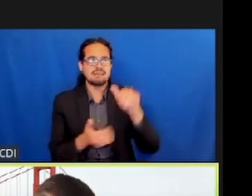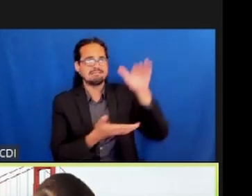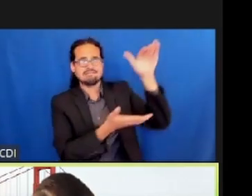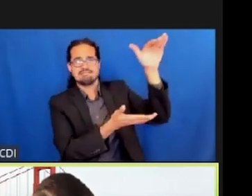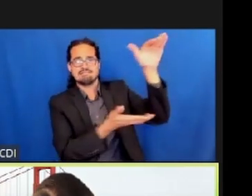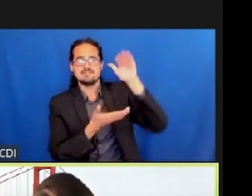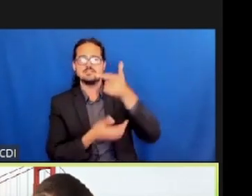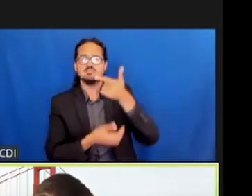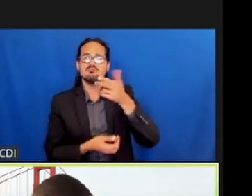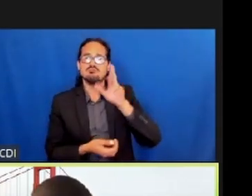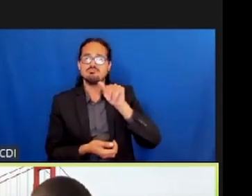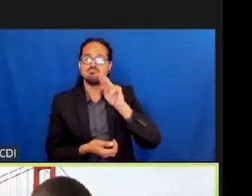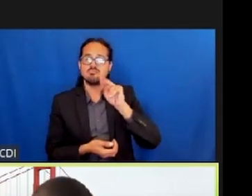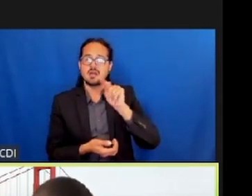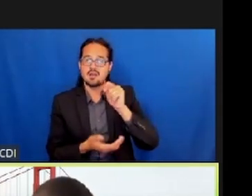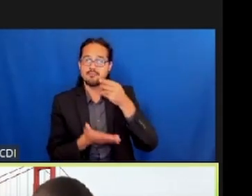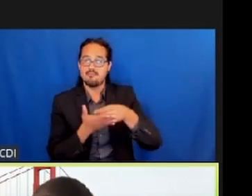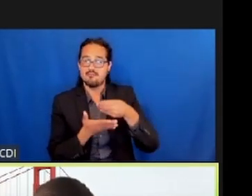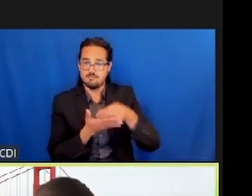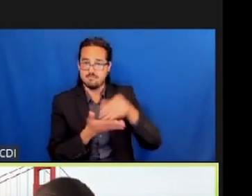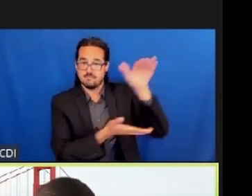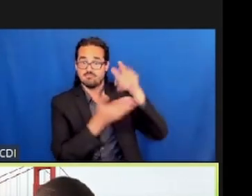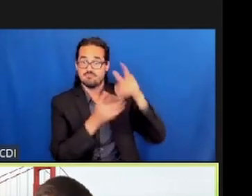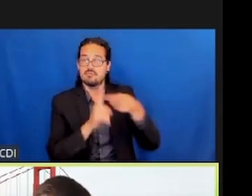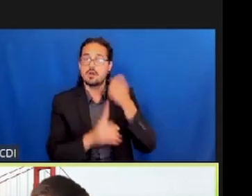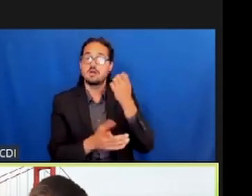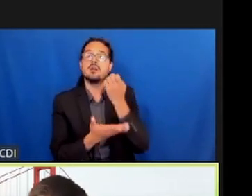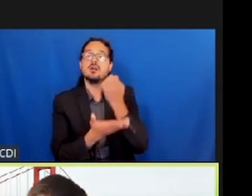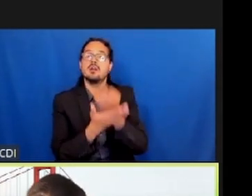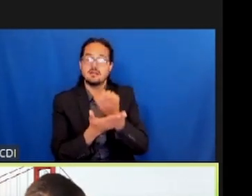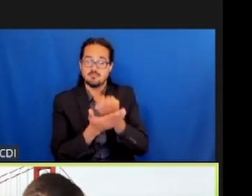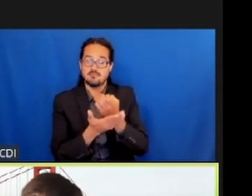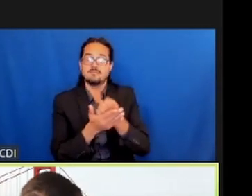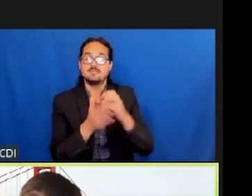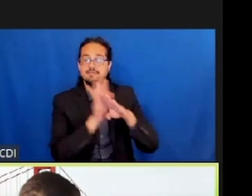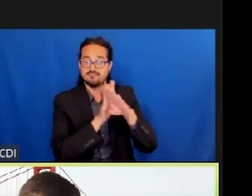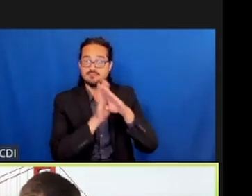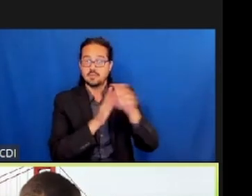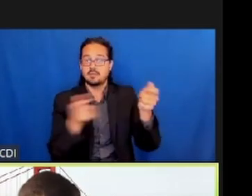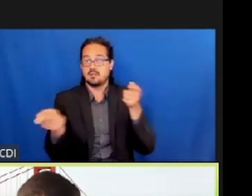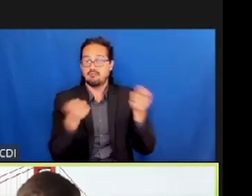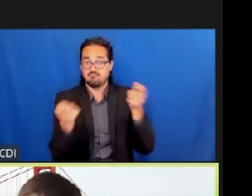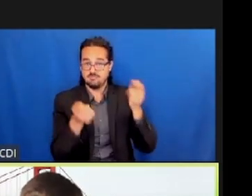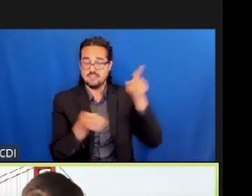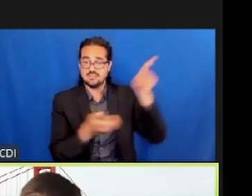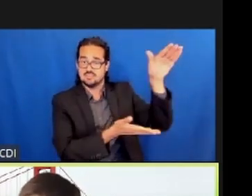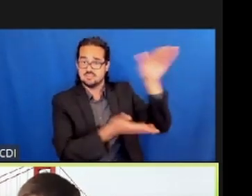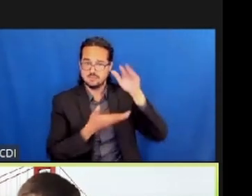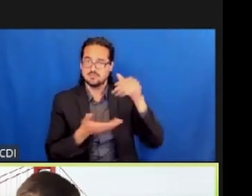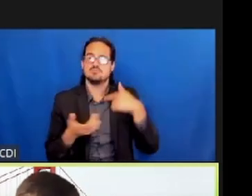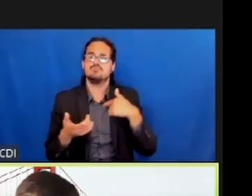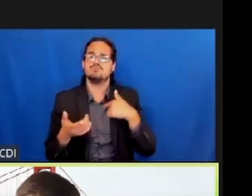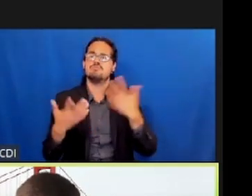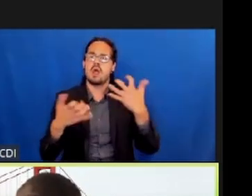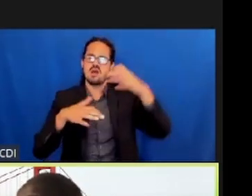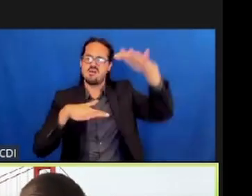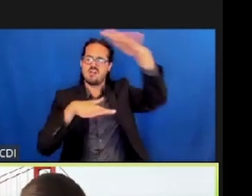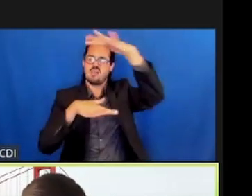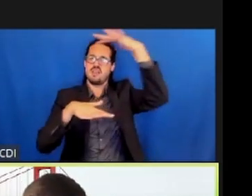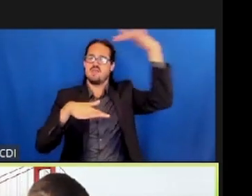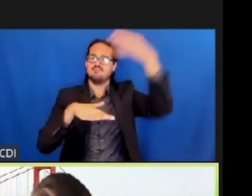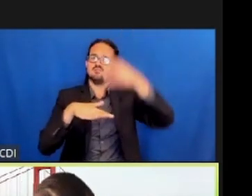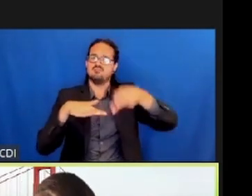to develop the first high-level economic development strategy in the history of Marin County. This is incredibly exciting